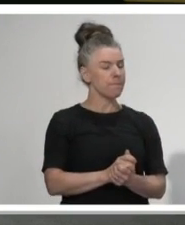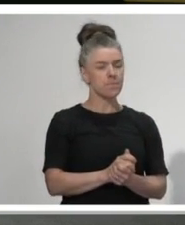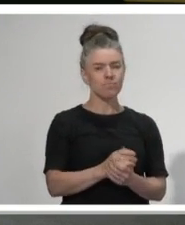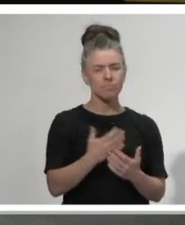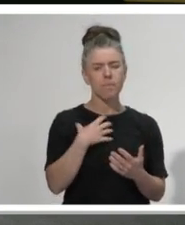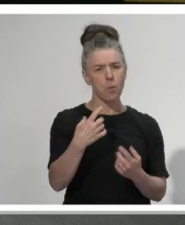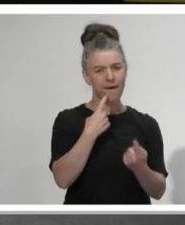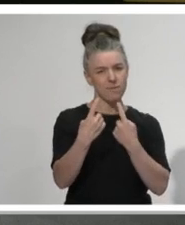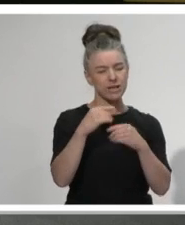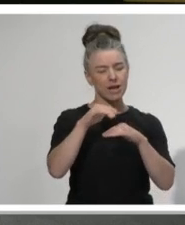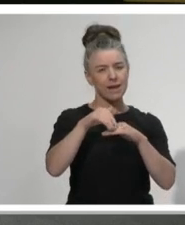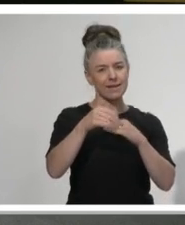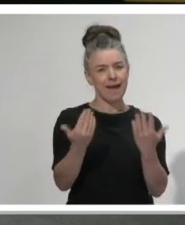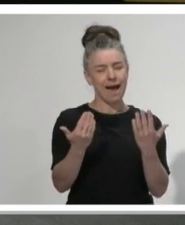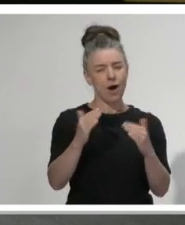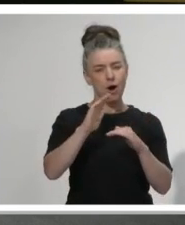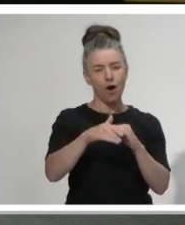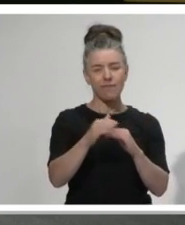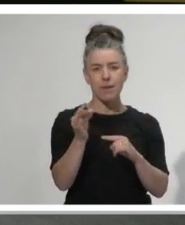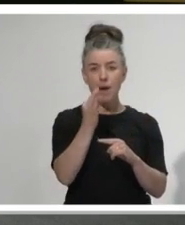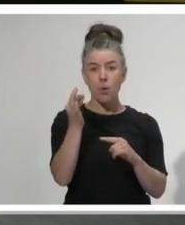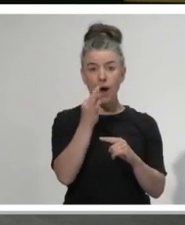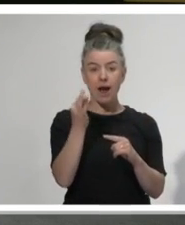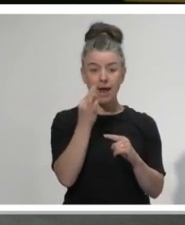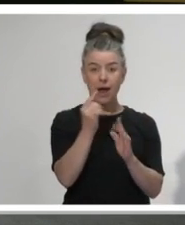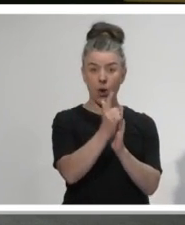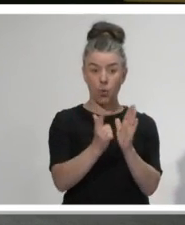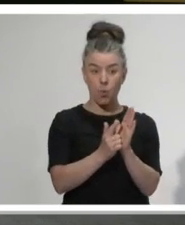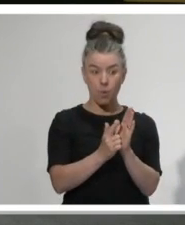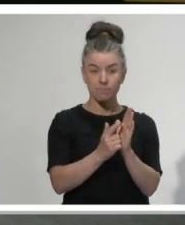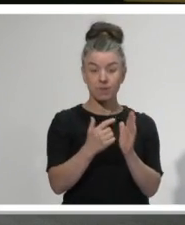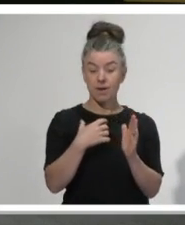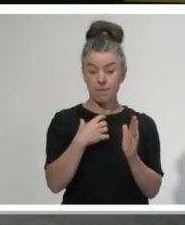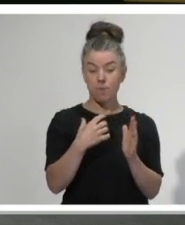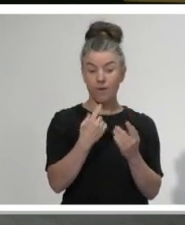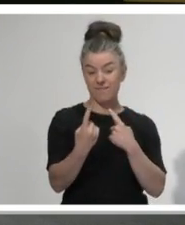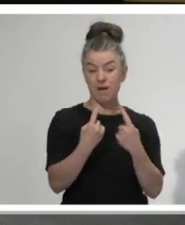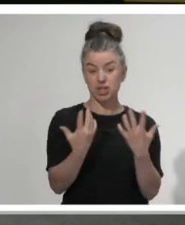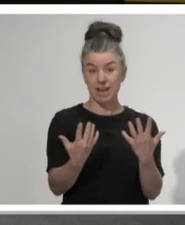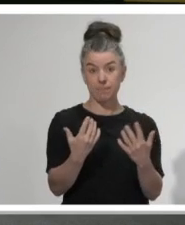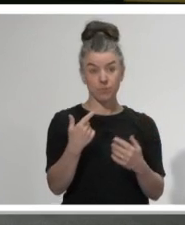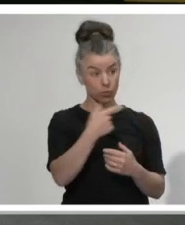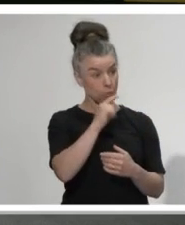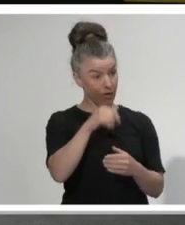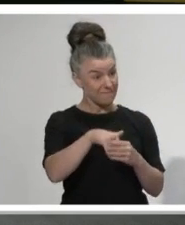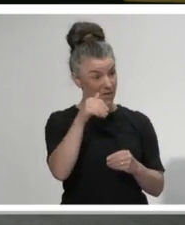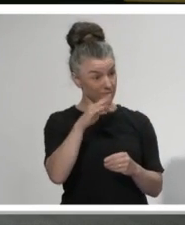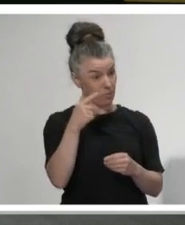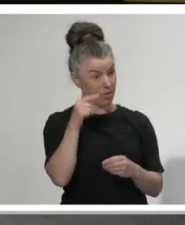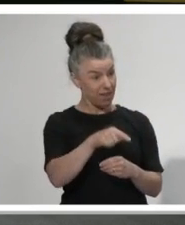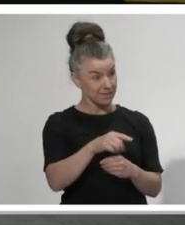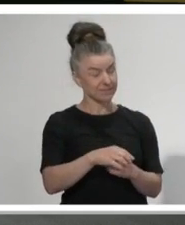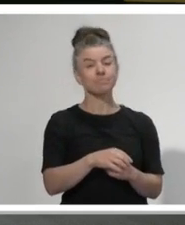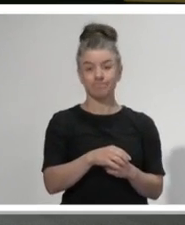and Control Bill have been released, will you be voting for it? At a personal level, yes, I will be in the referendum. That's